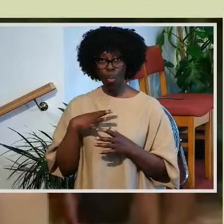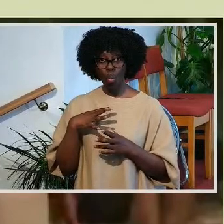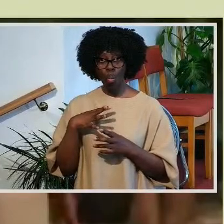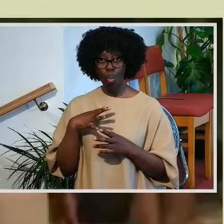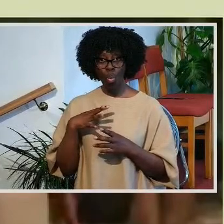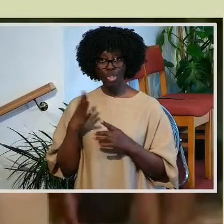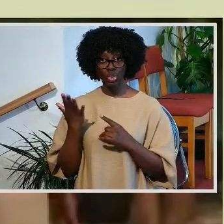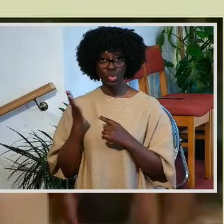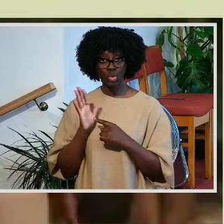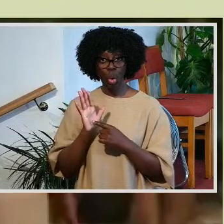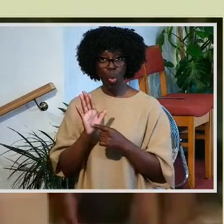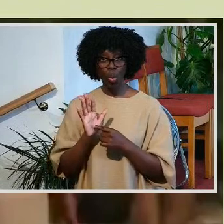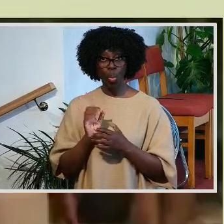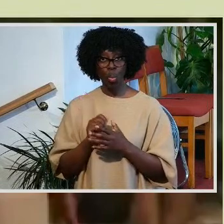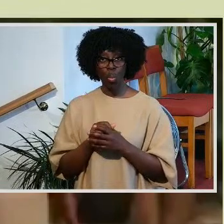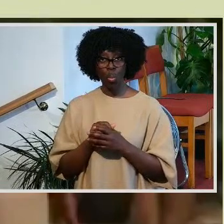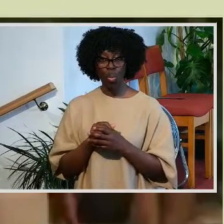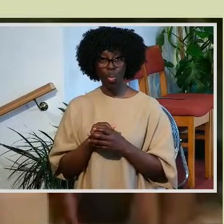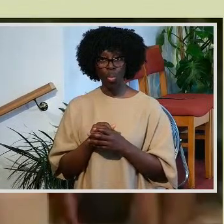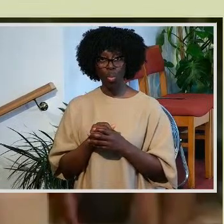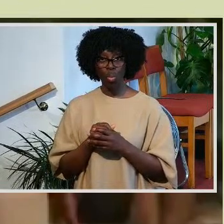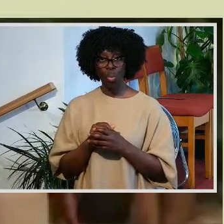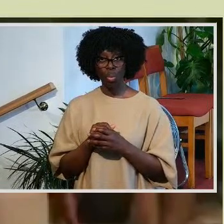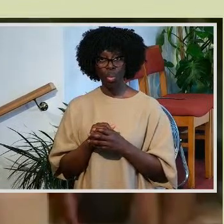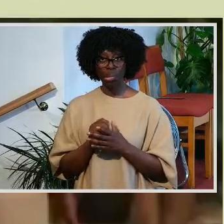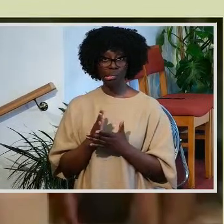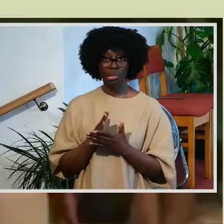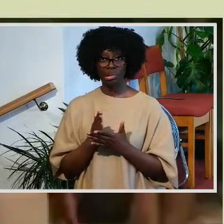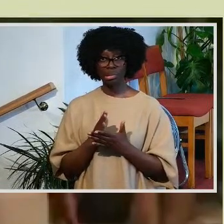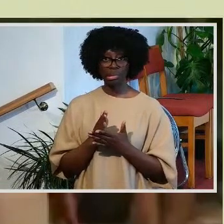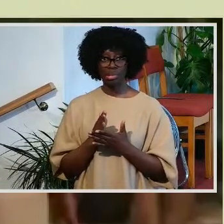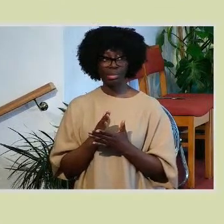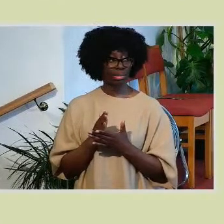Is that going to run? I'm not sure.